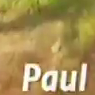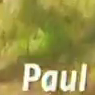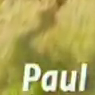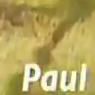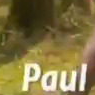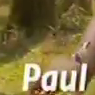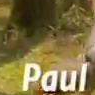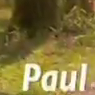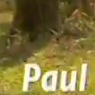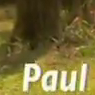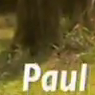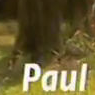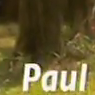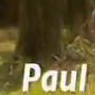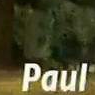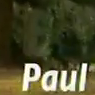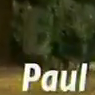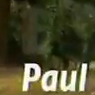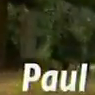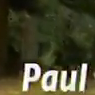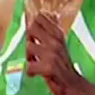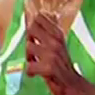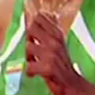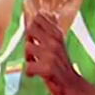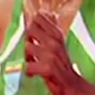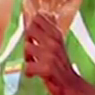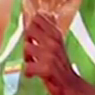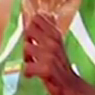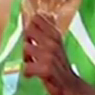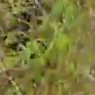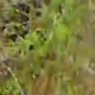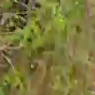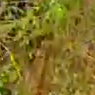My journey in sports wasn't easy. It was tough,